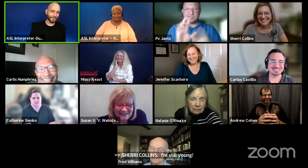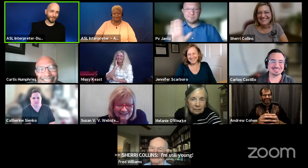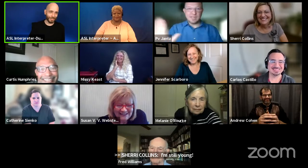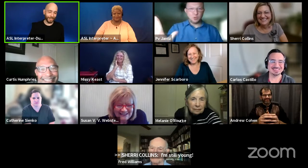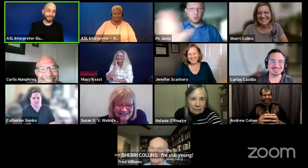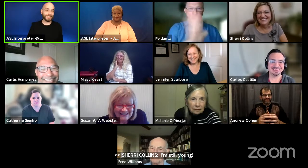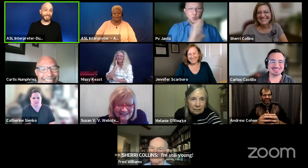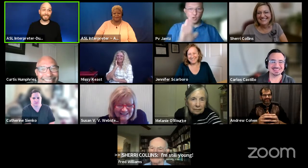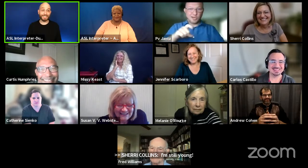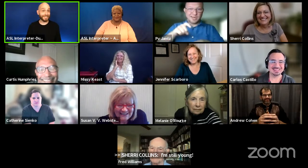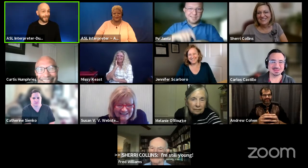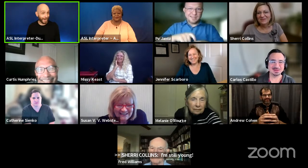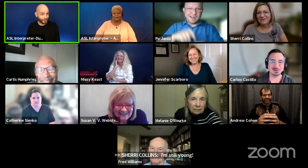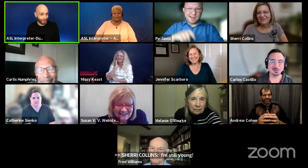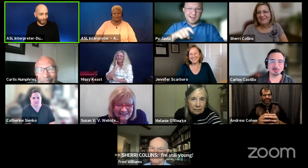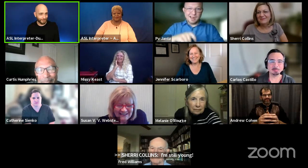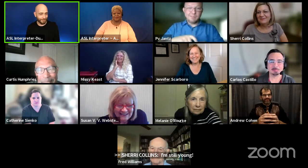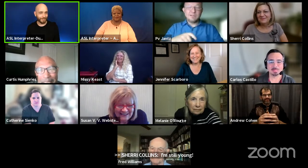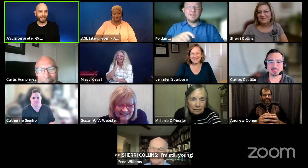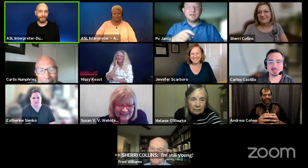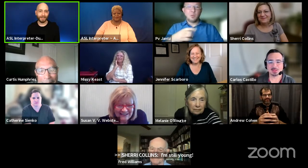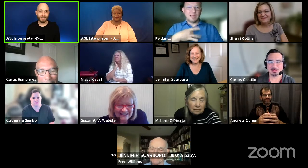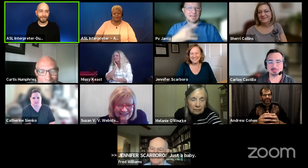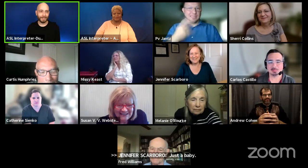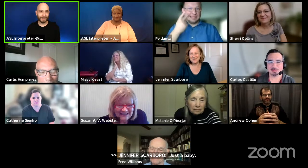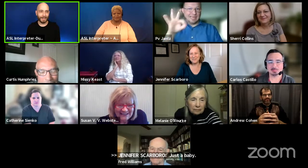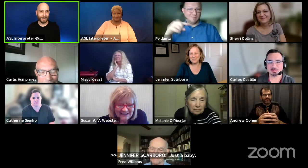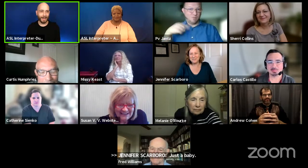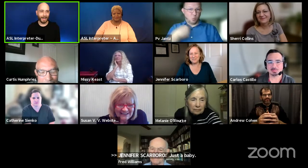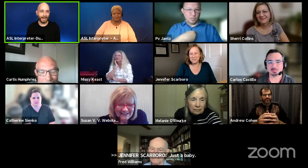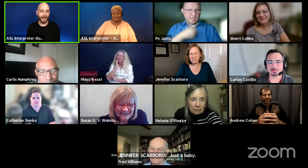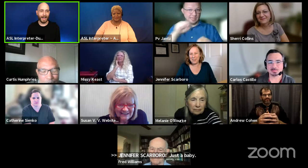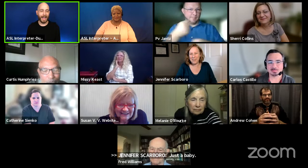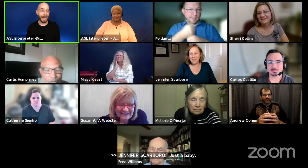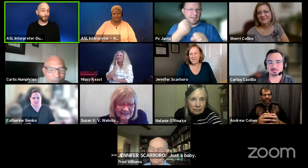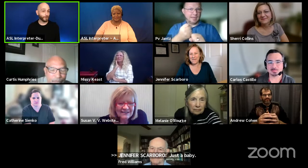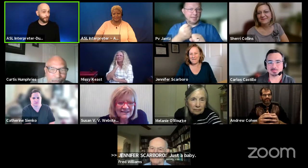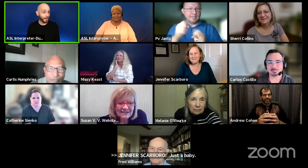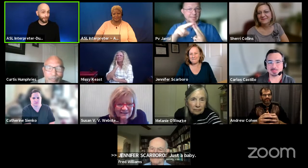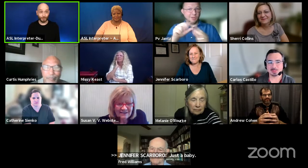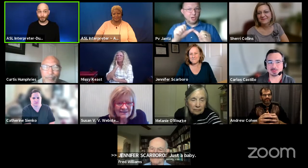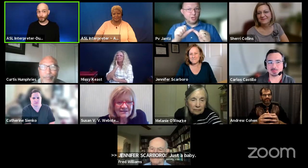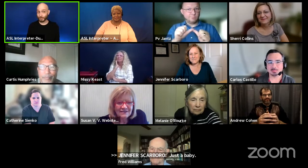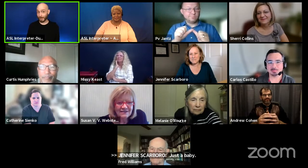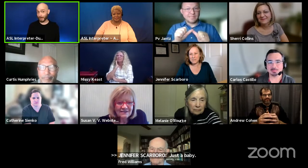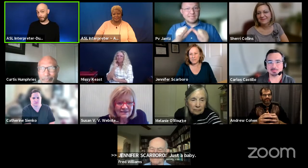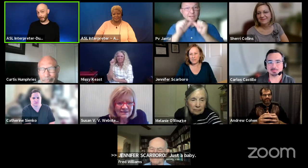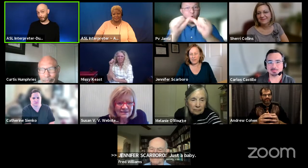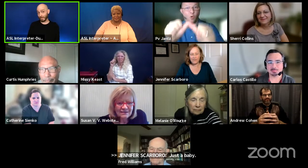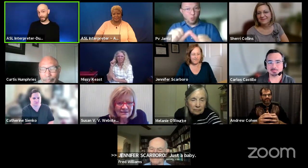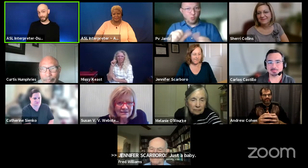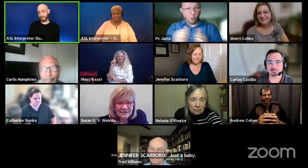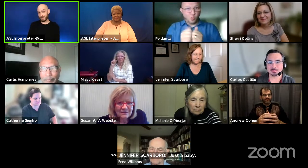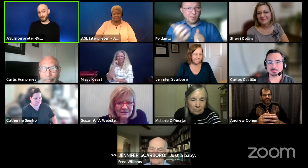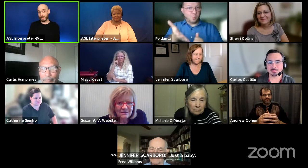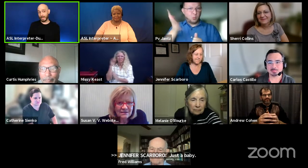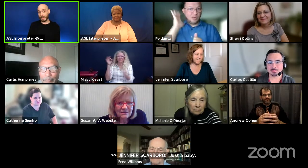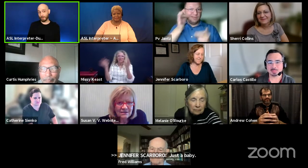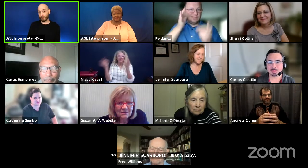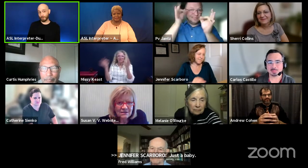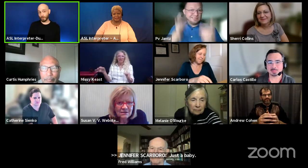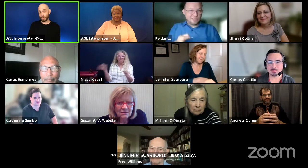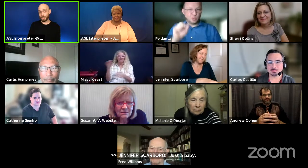This is Commissioner Jantz. This is an action item, and out of respect to your time, I would like to